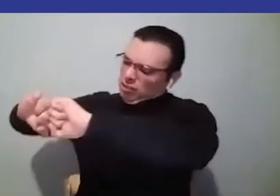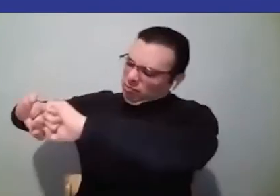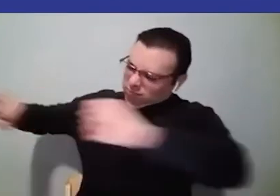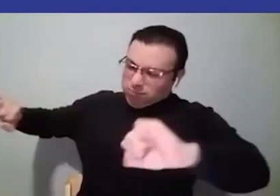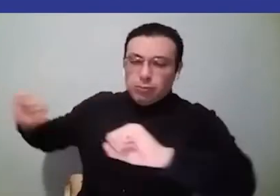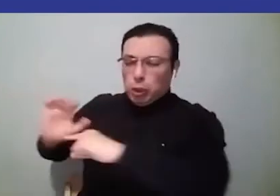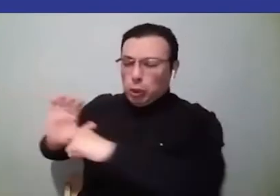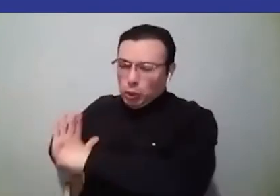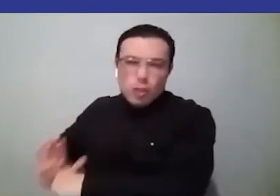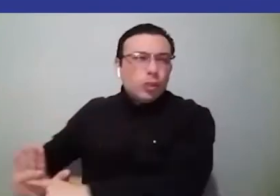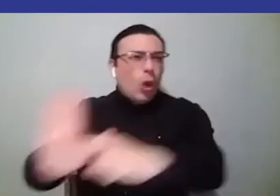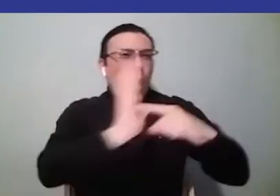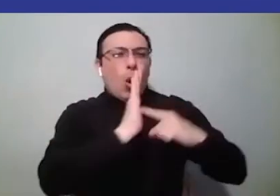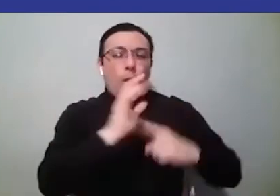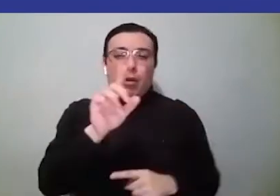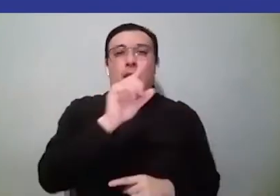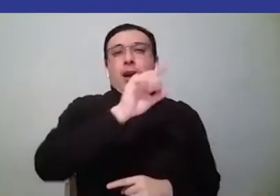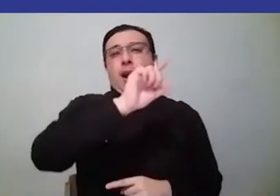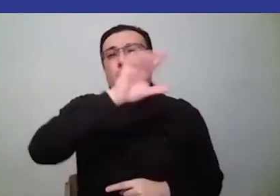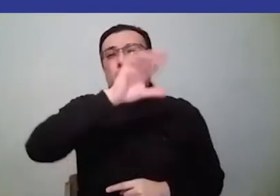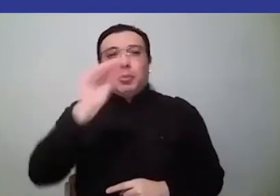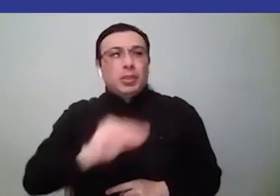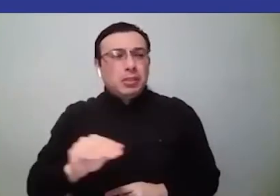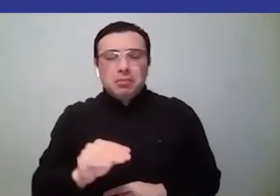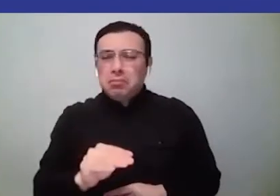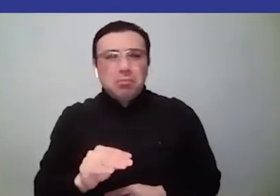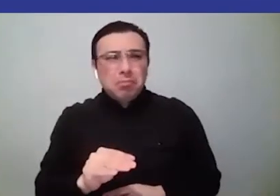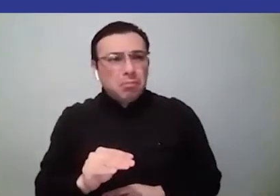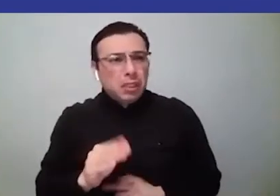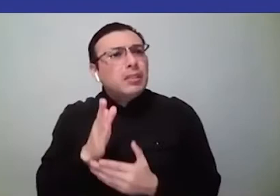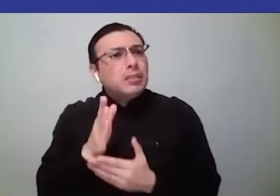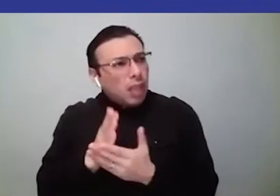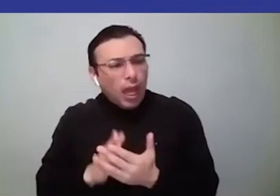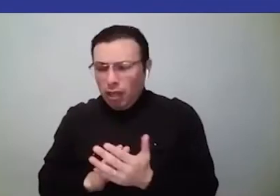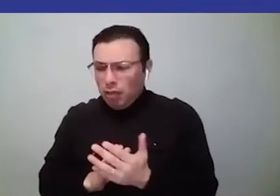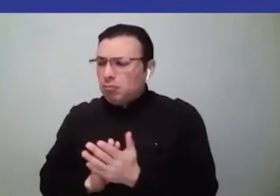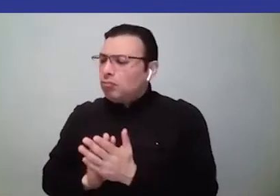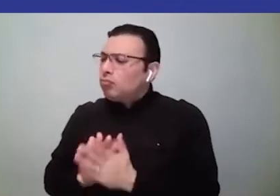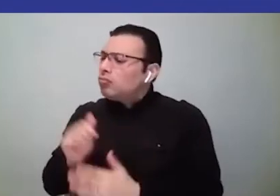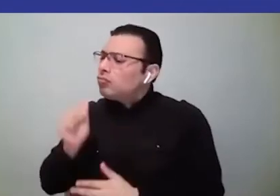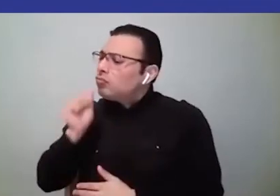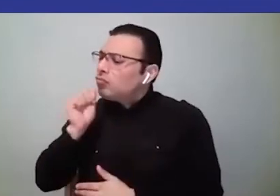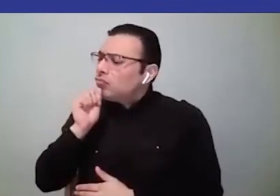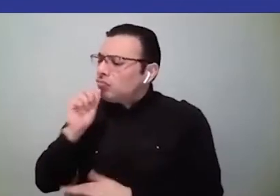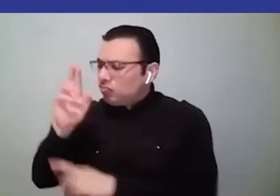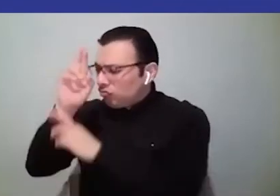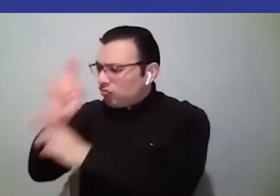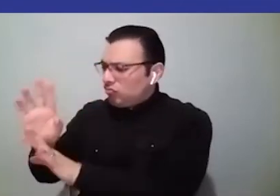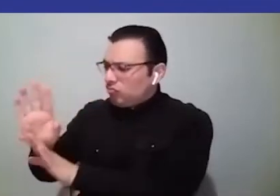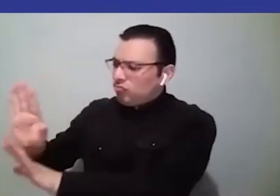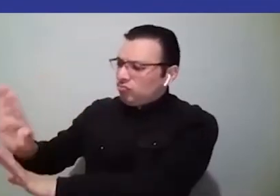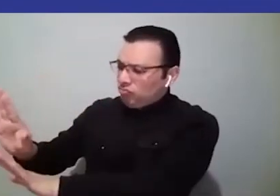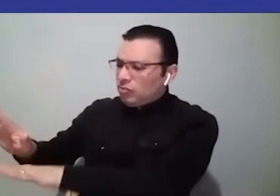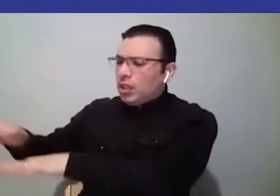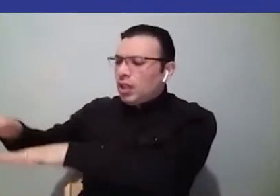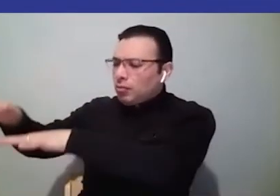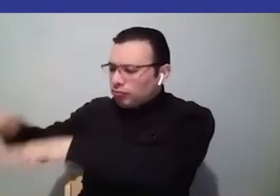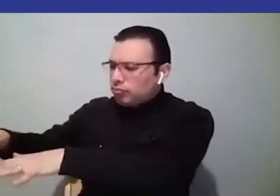be belonging to our communities alone. And I acknowledge that